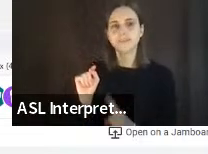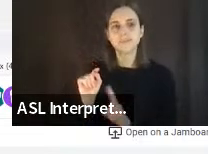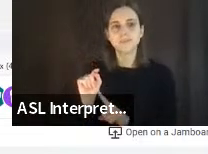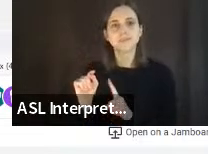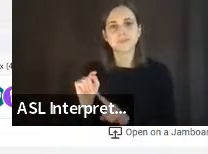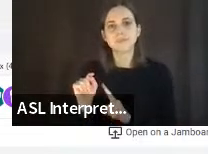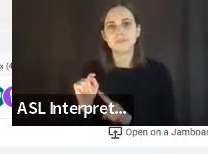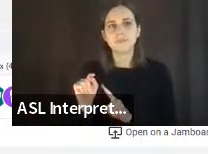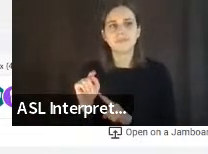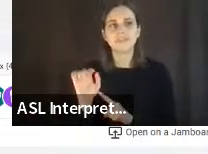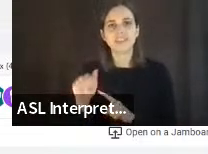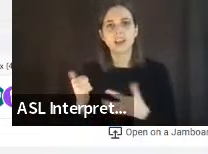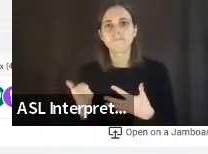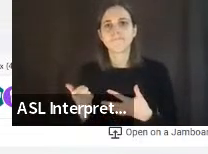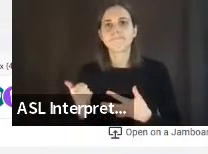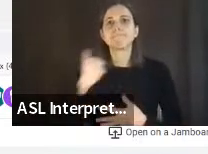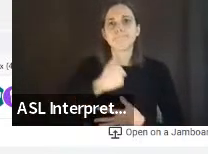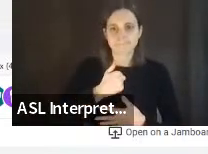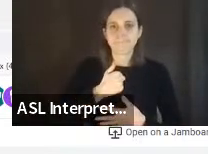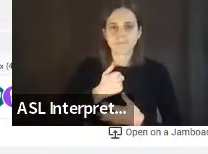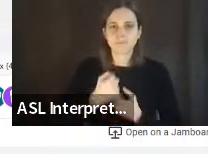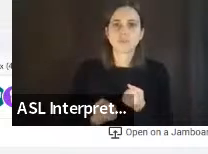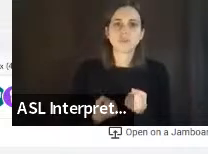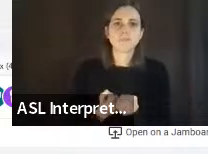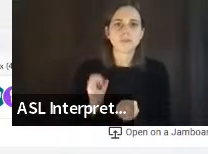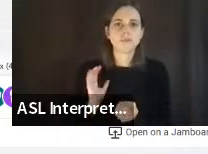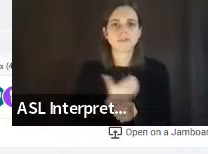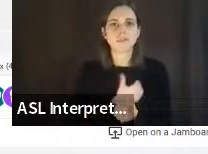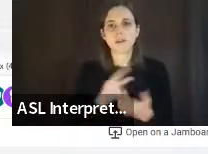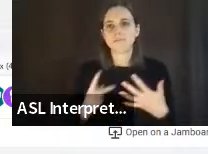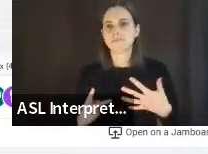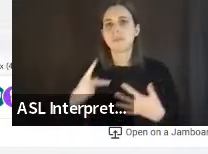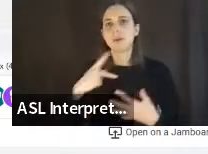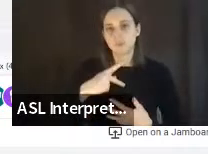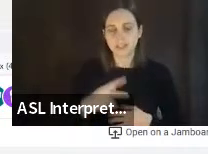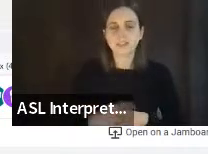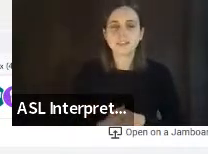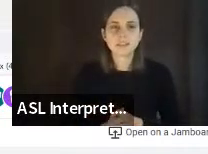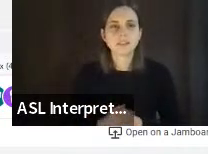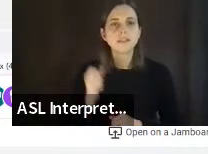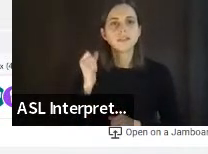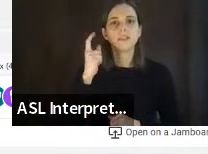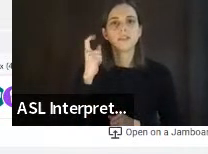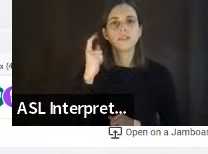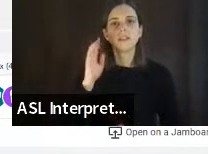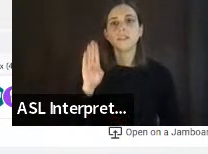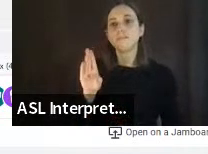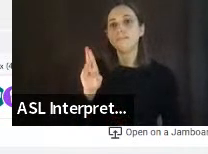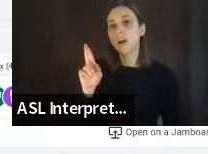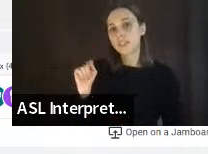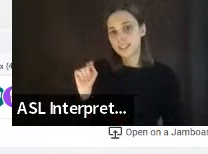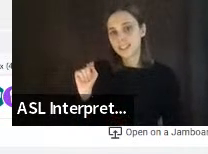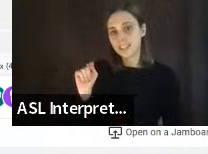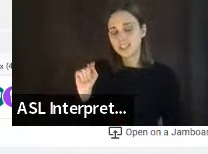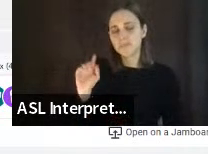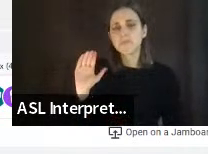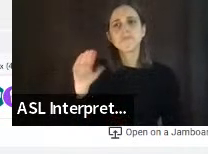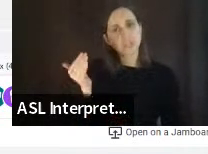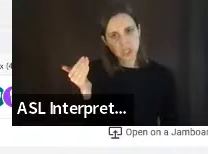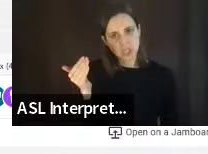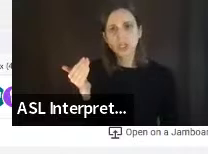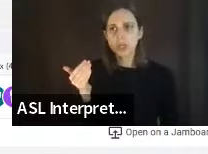our top priorities, but in conjunction with BRT, seemed like it made some